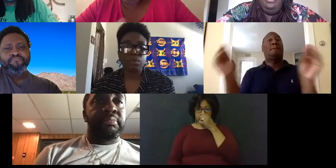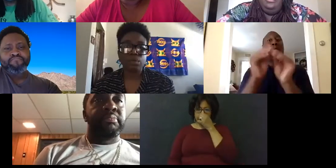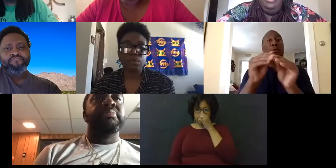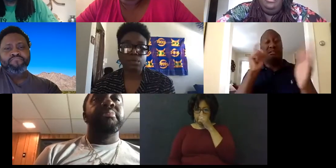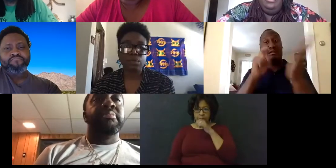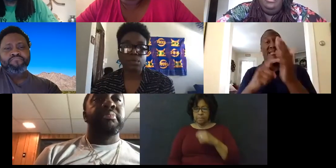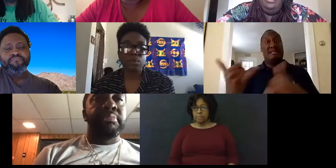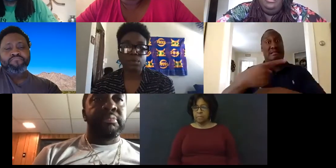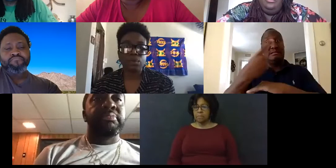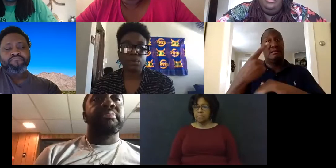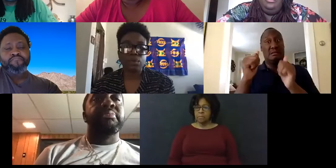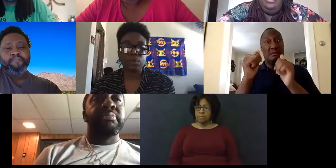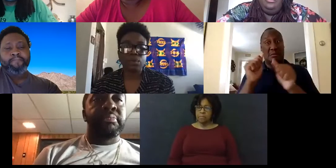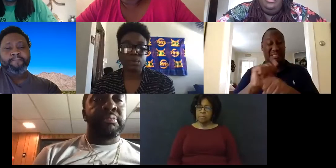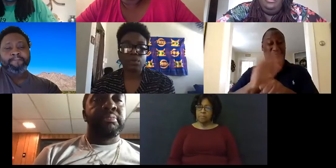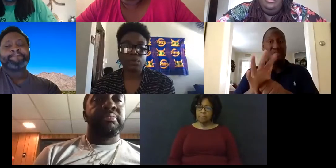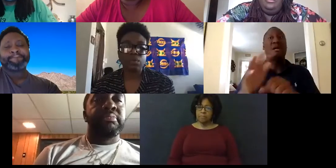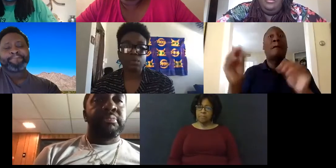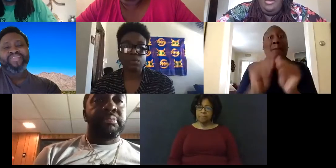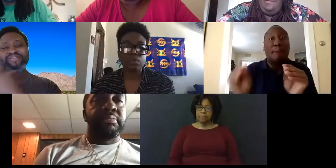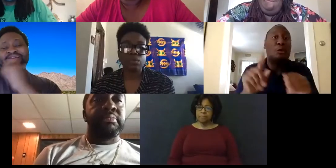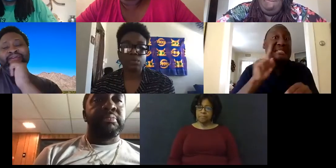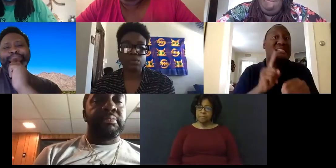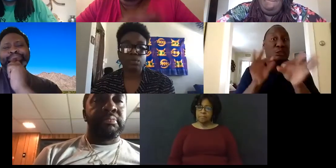So they needed interpreters, I think. And what was